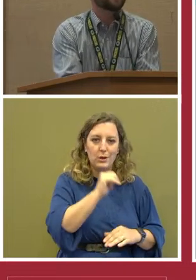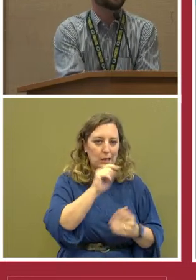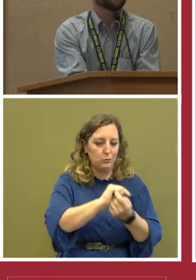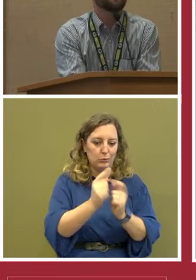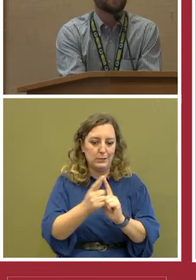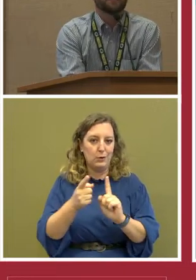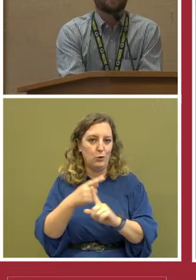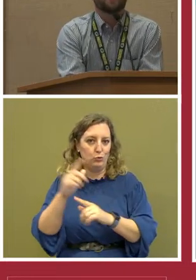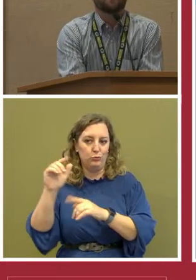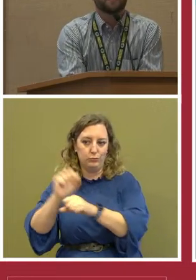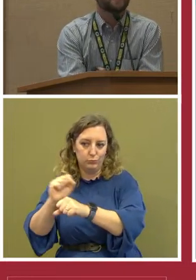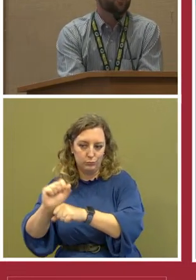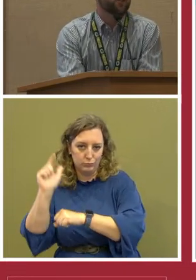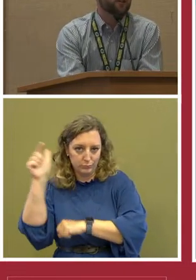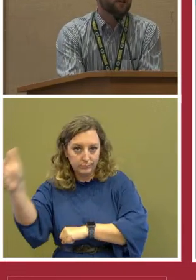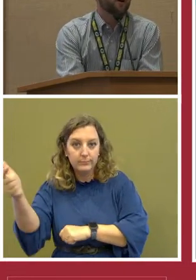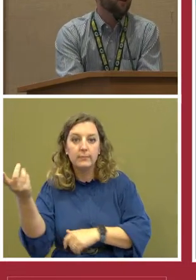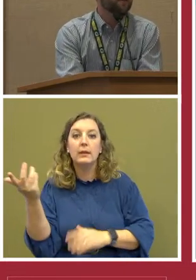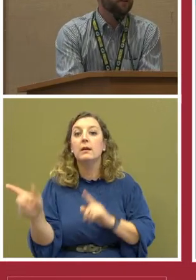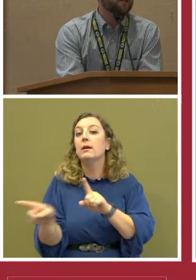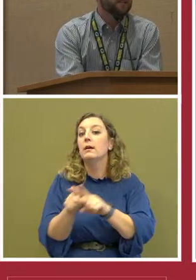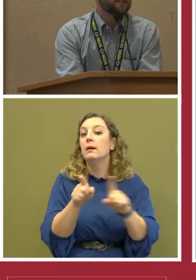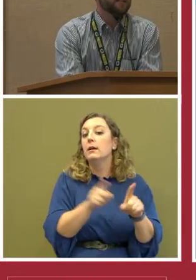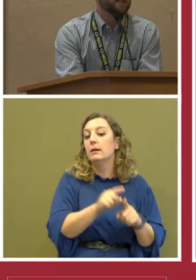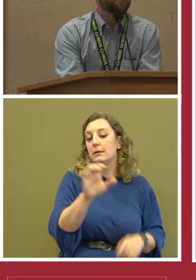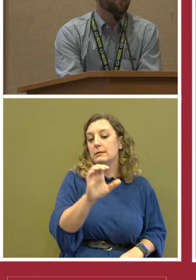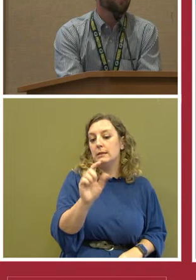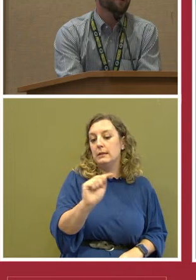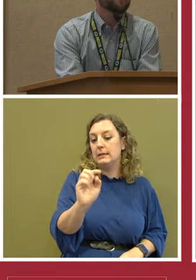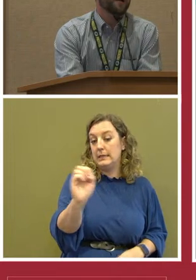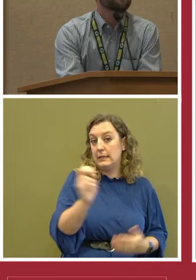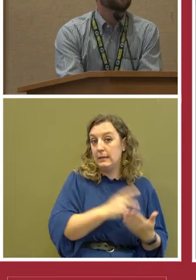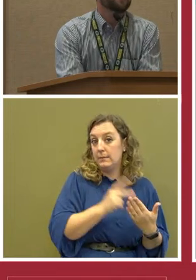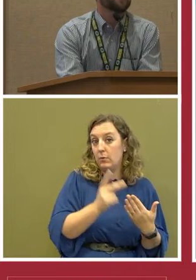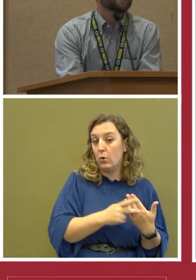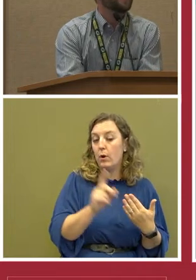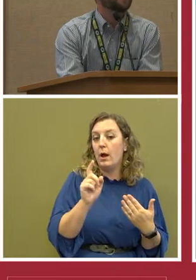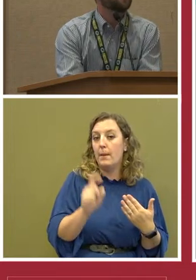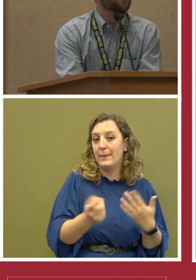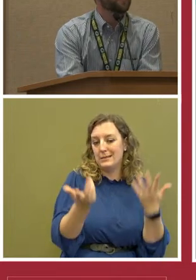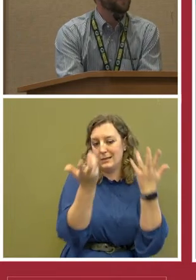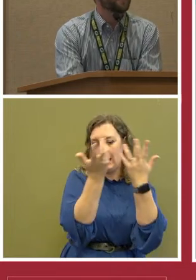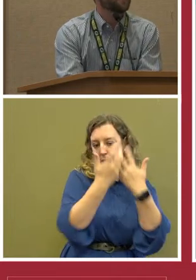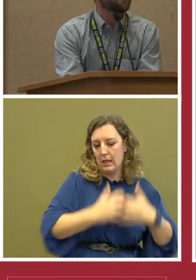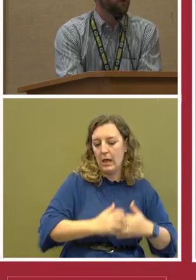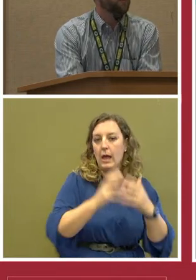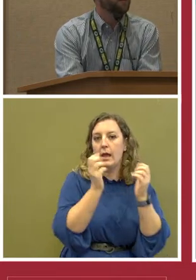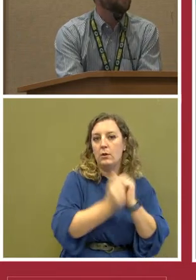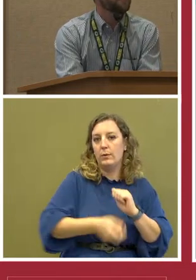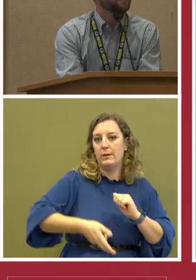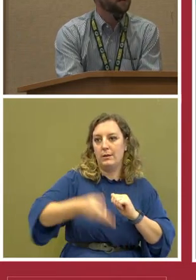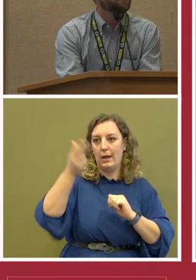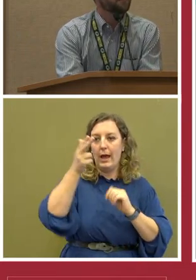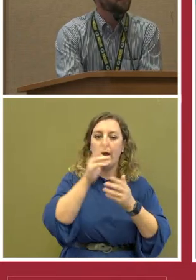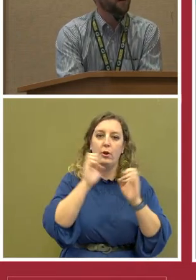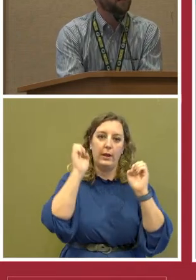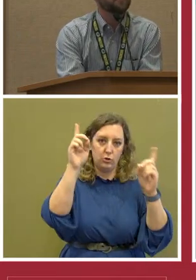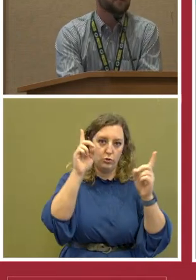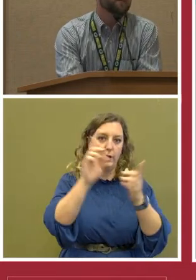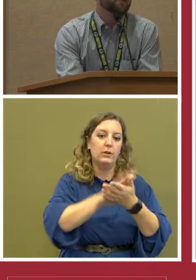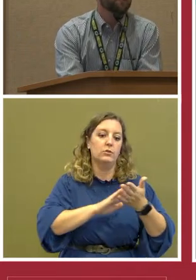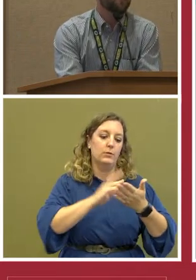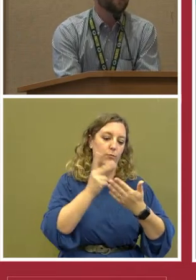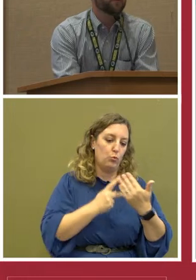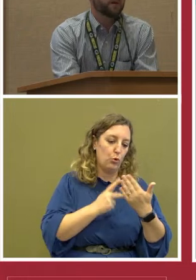translate when they leave. Additionally, all of our CTE programs have to be aligned with a higher ed program in a community